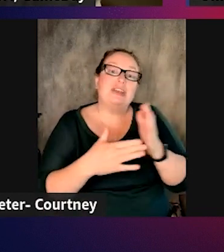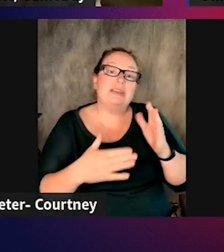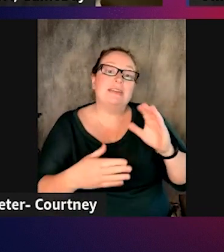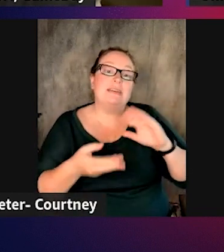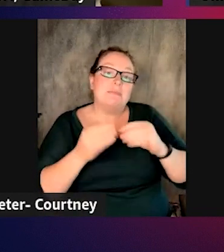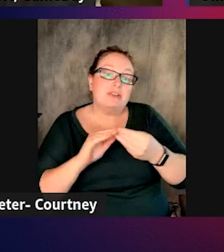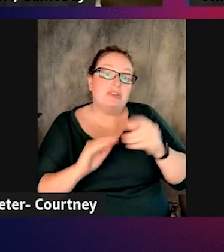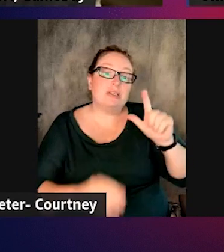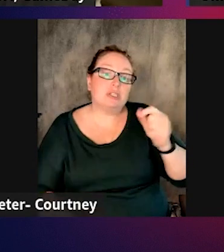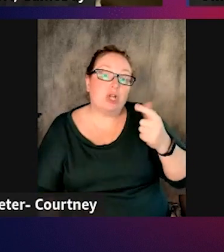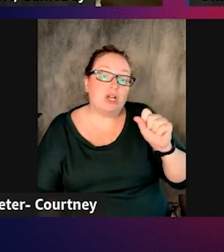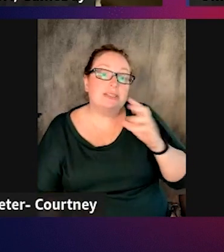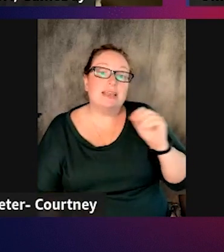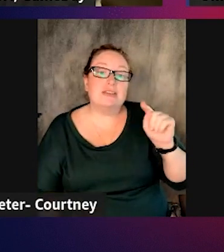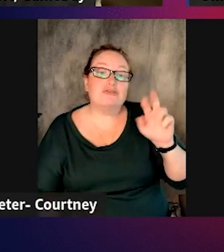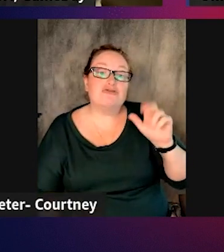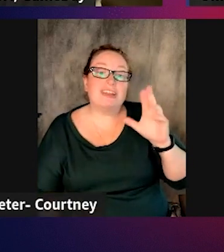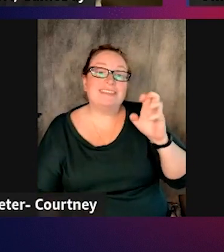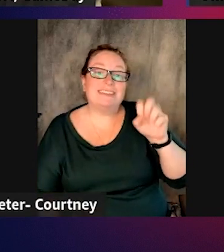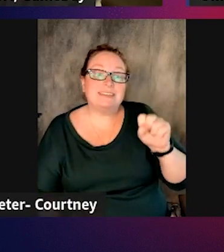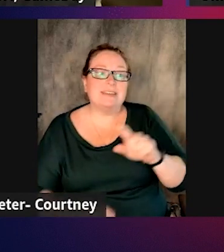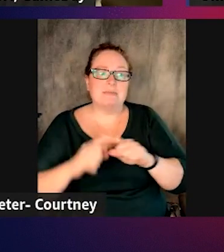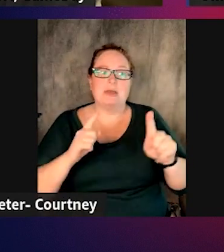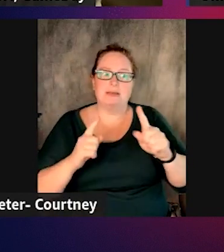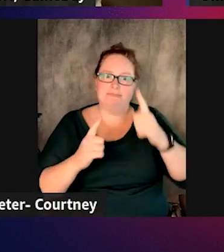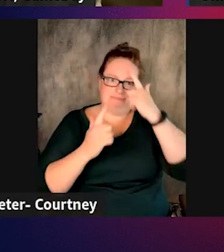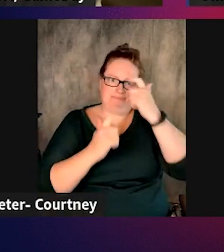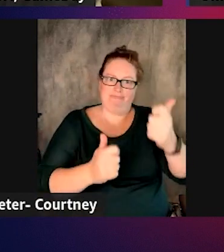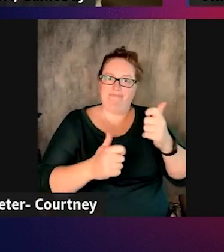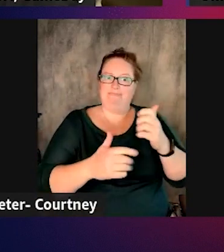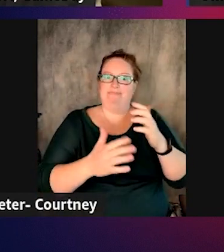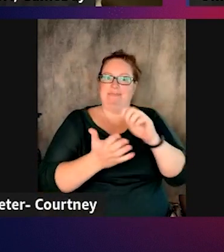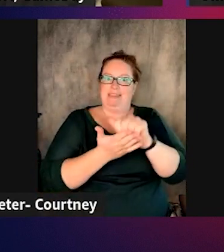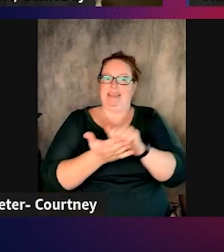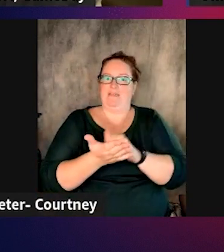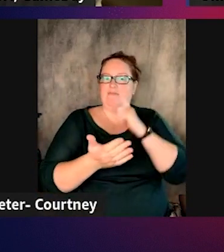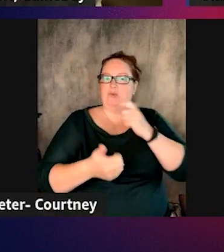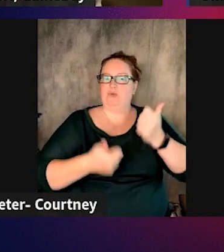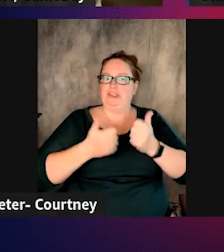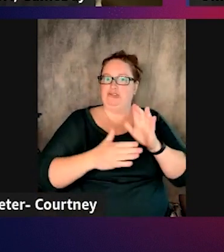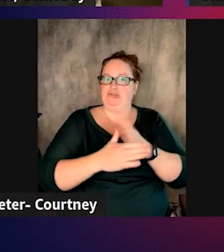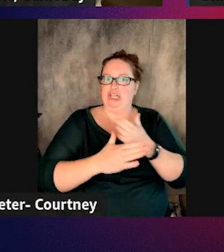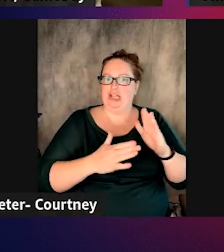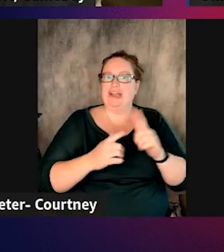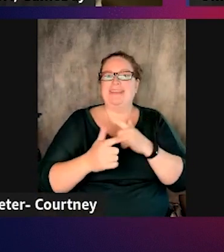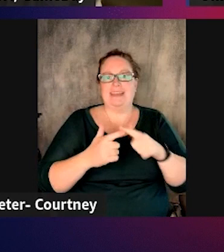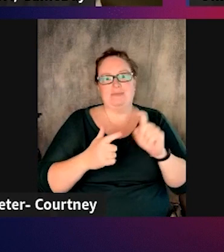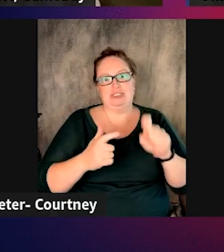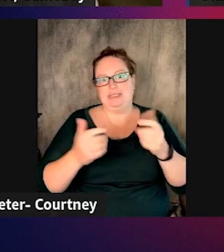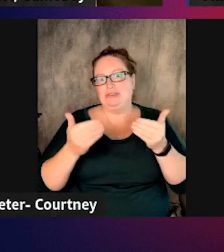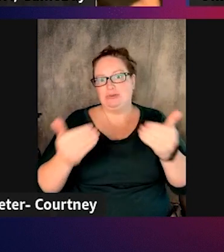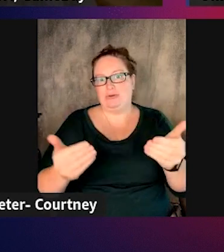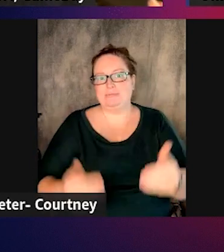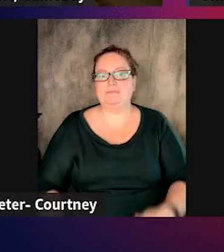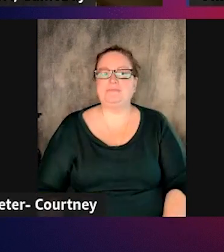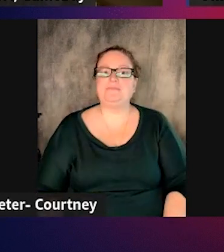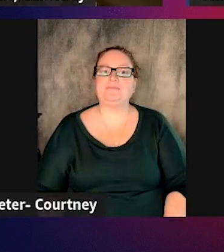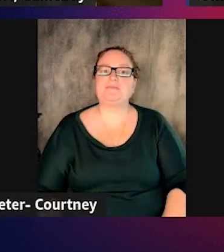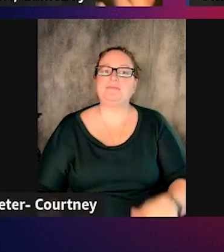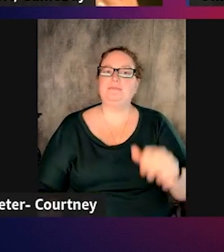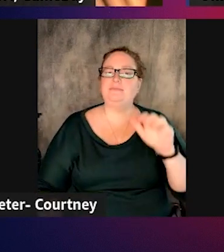source account. But it's up to the source account to decide which one to share, and then we just kick it off. No, it's not